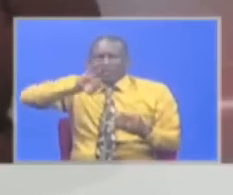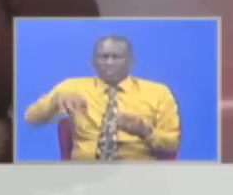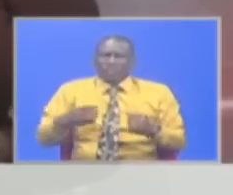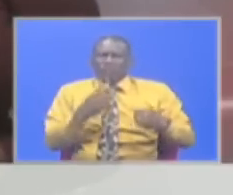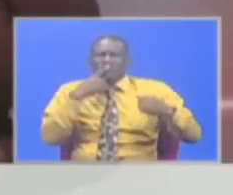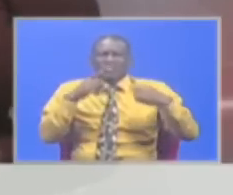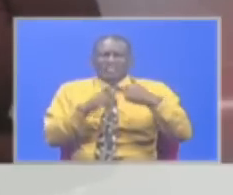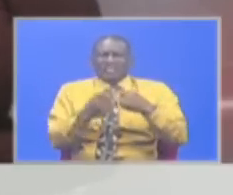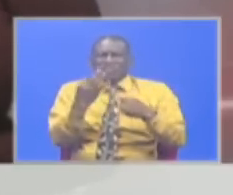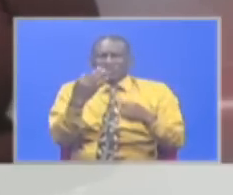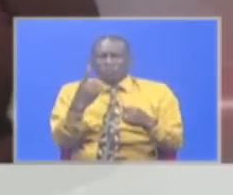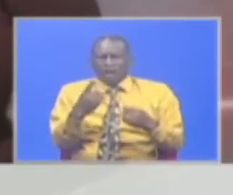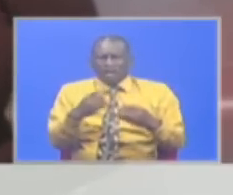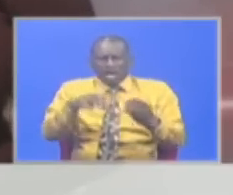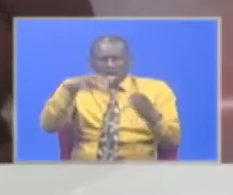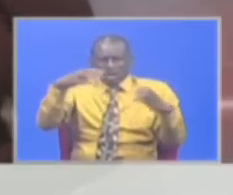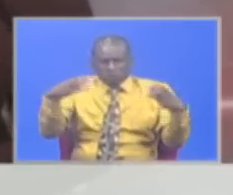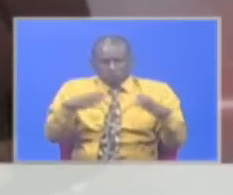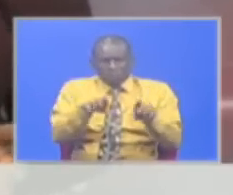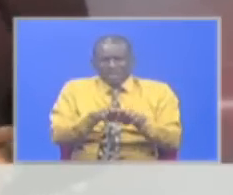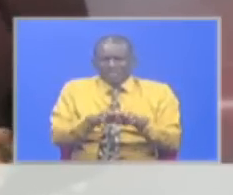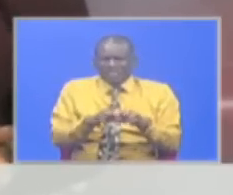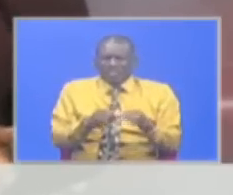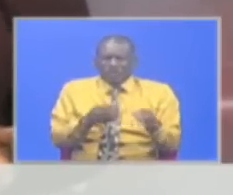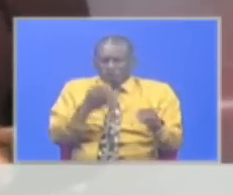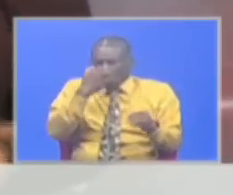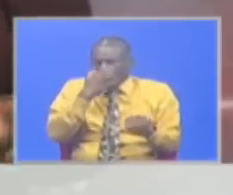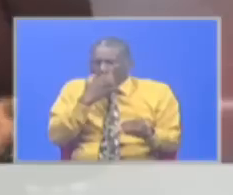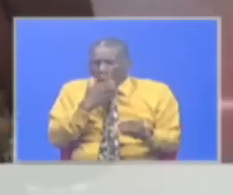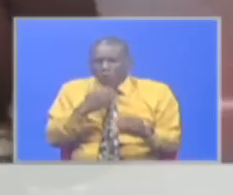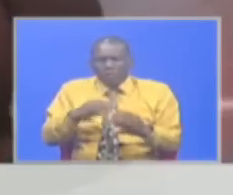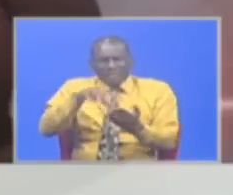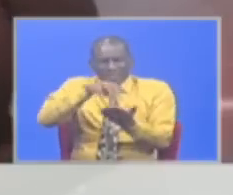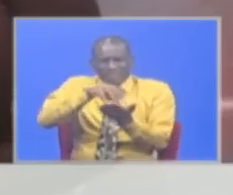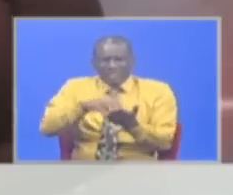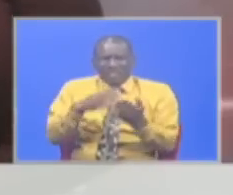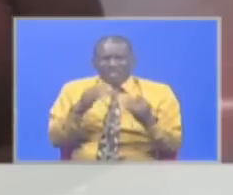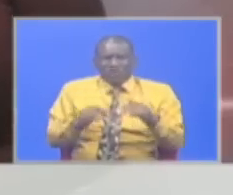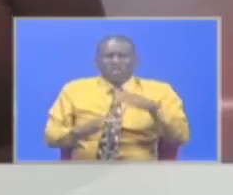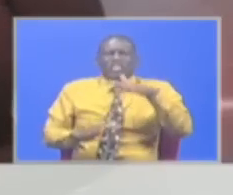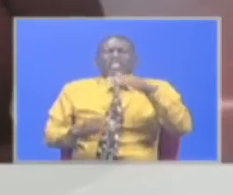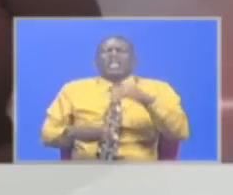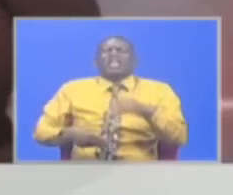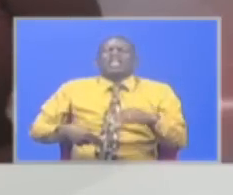3,631 are classified as backlog. In all the high courts countrywide,